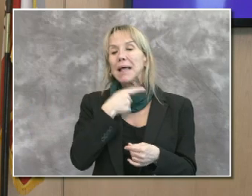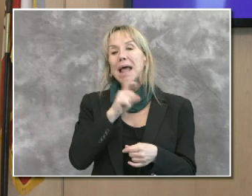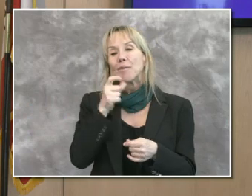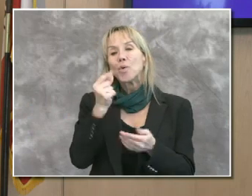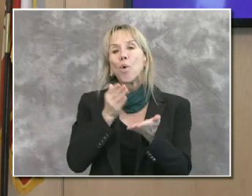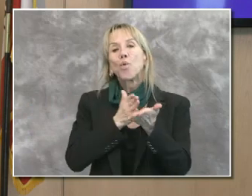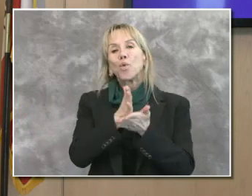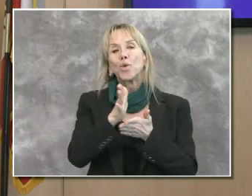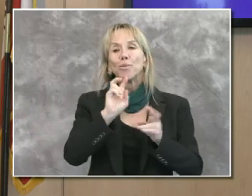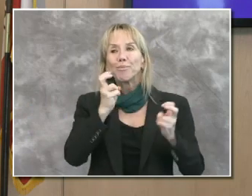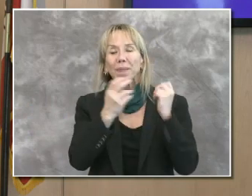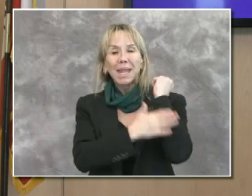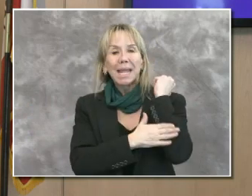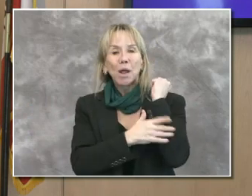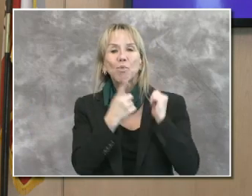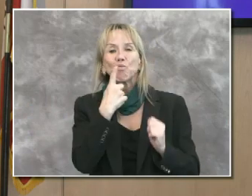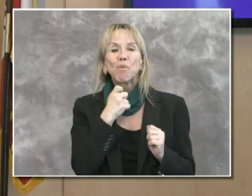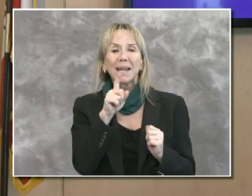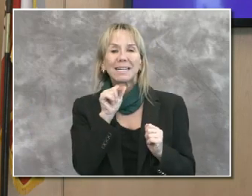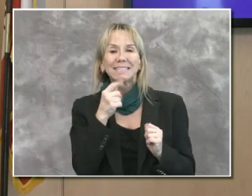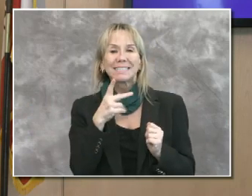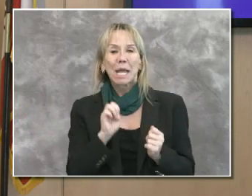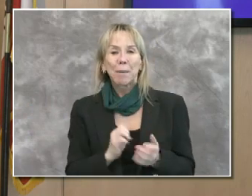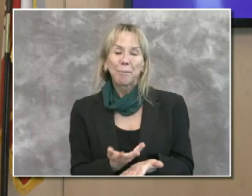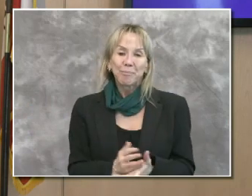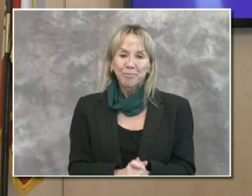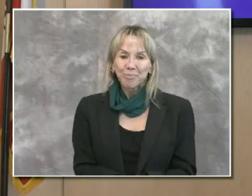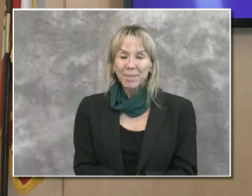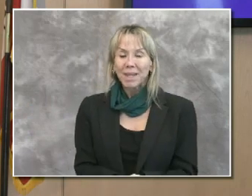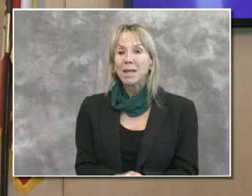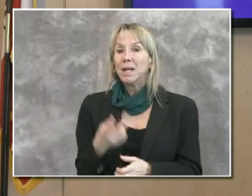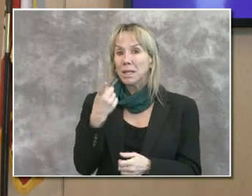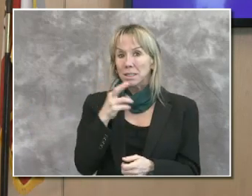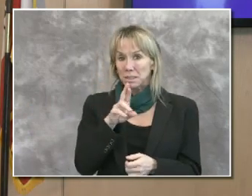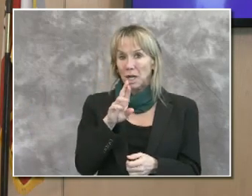county. Okay, Dr. McDonald's going to answer that question.